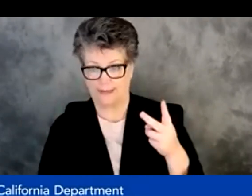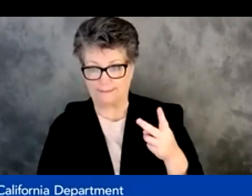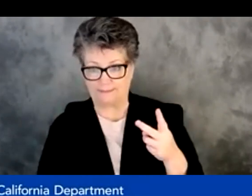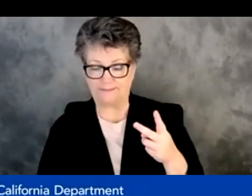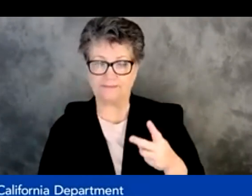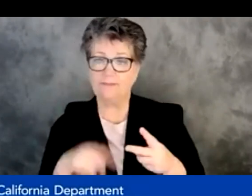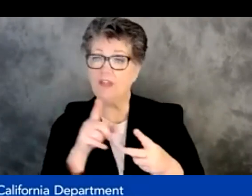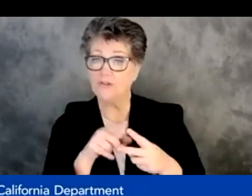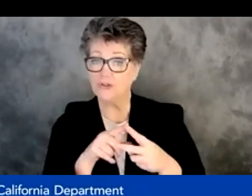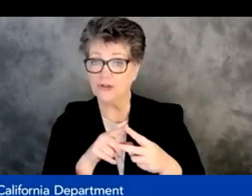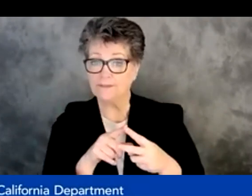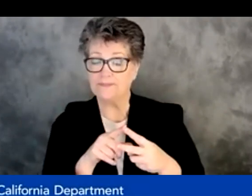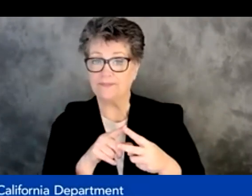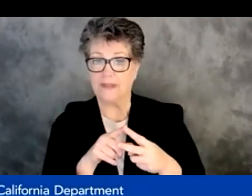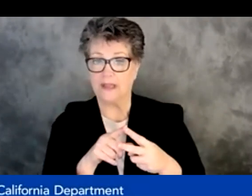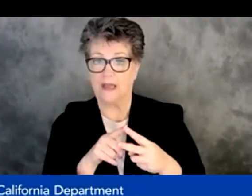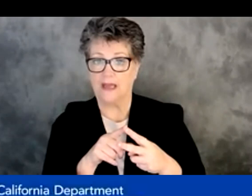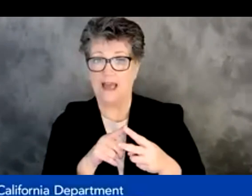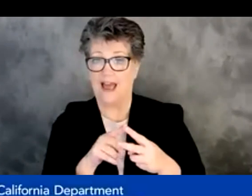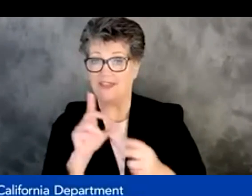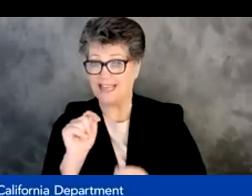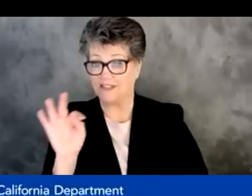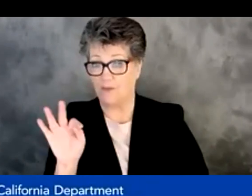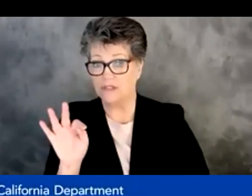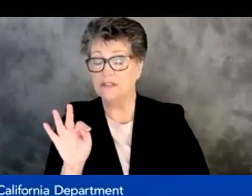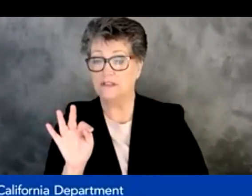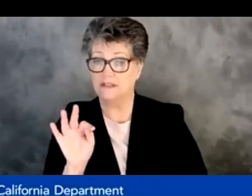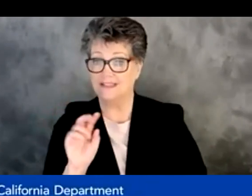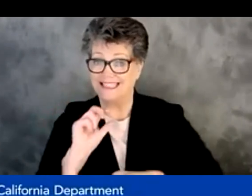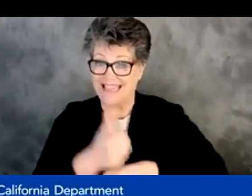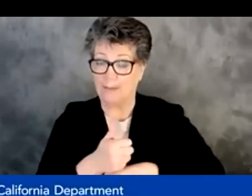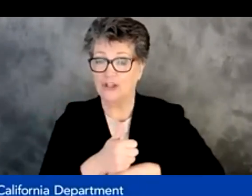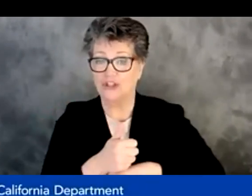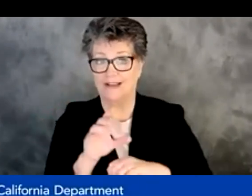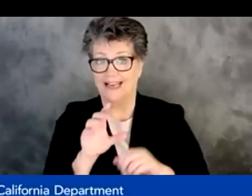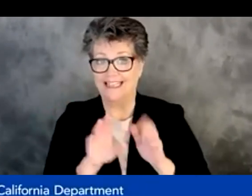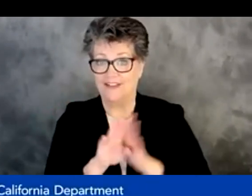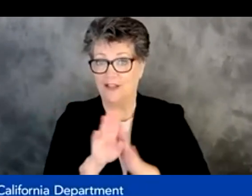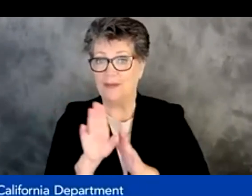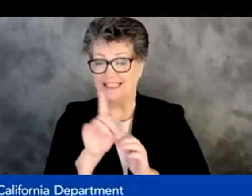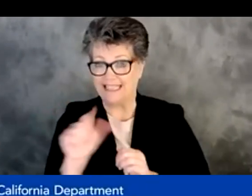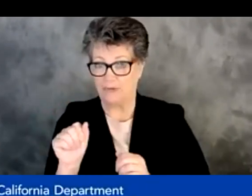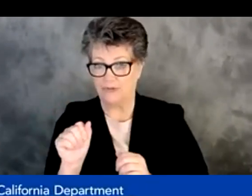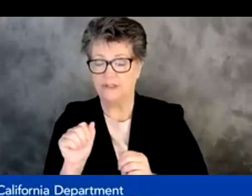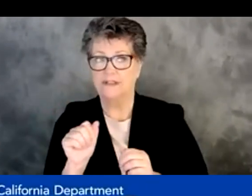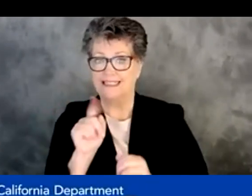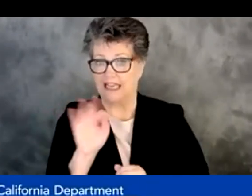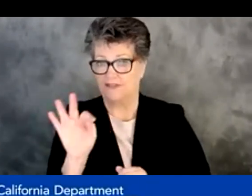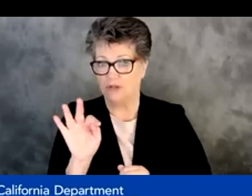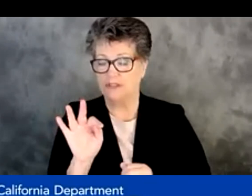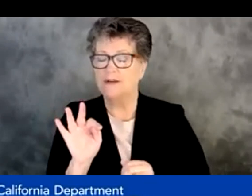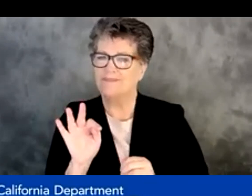The first thing is that the task force established, the Developmental Services Task Force established a sort